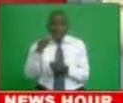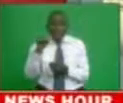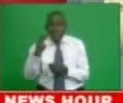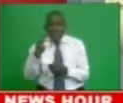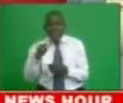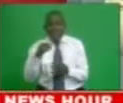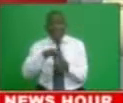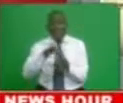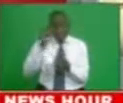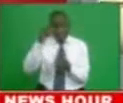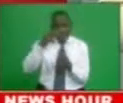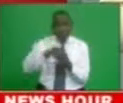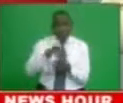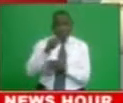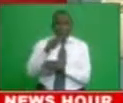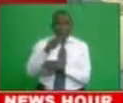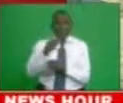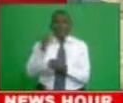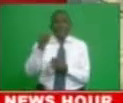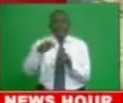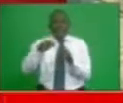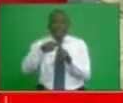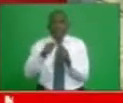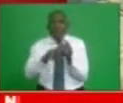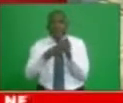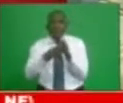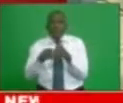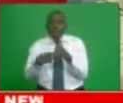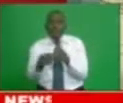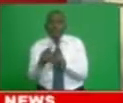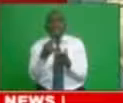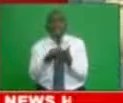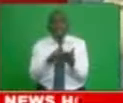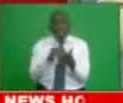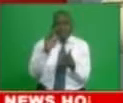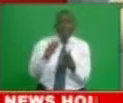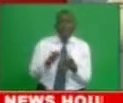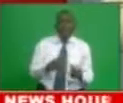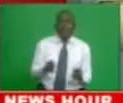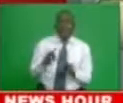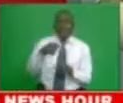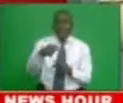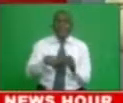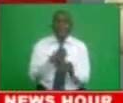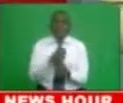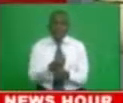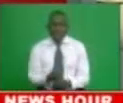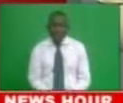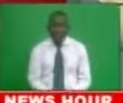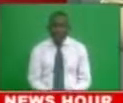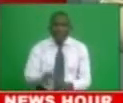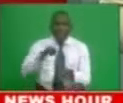Kwame Asare Obeng, popularly known as A+, was on Showbiz earlier to talk about his plans for the next year's